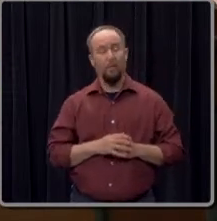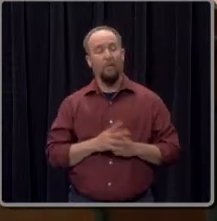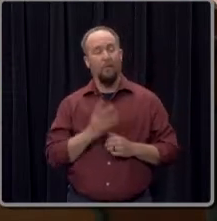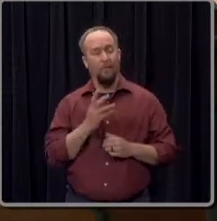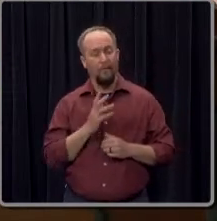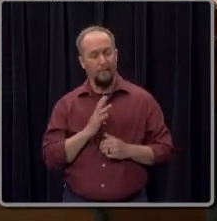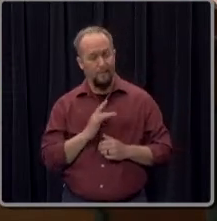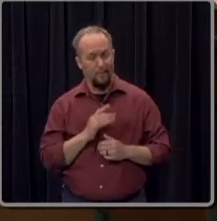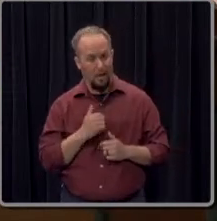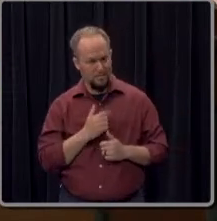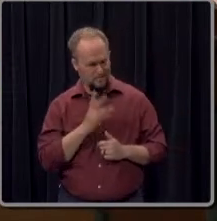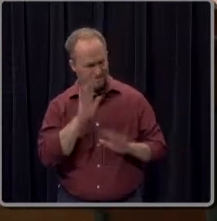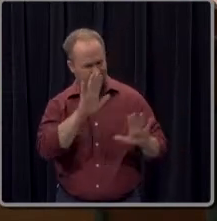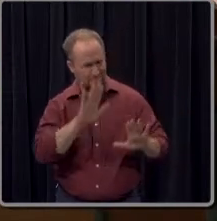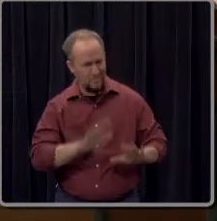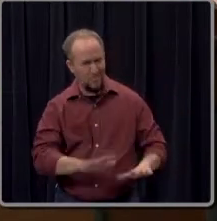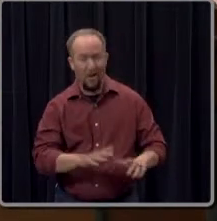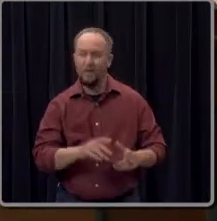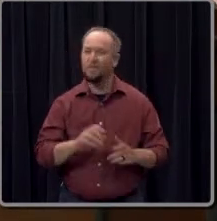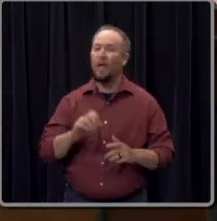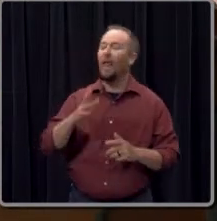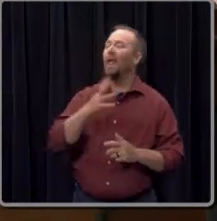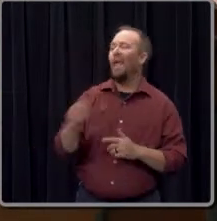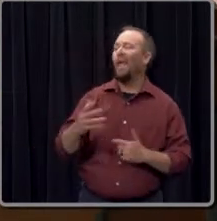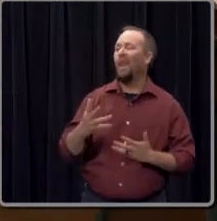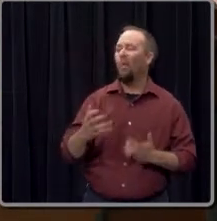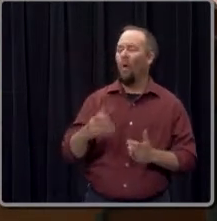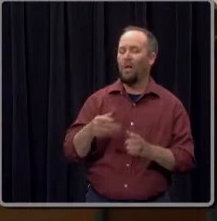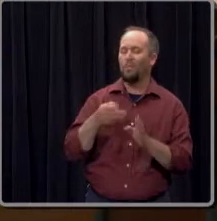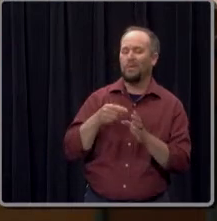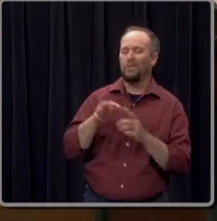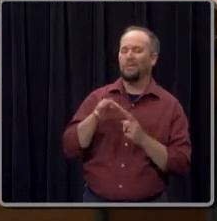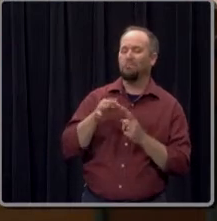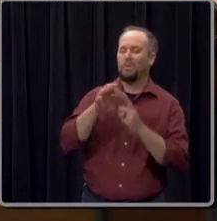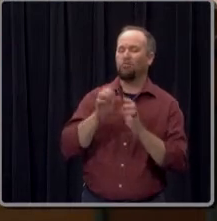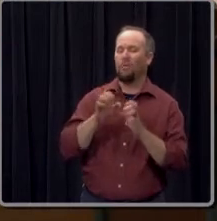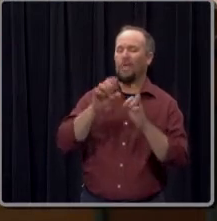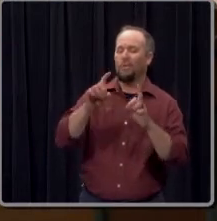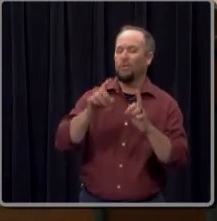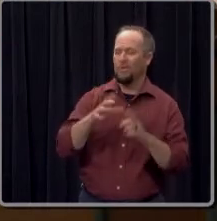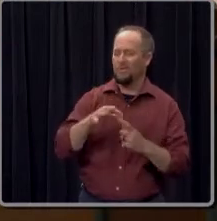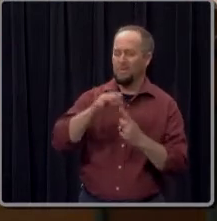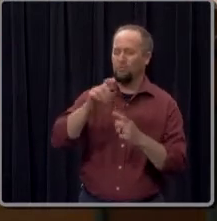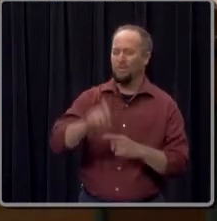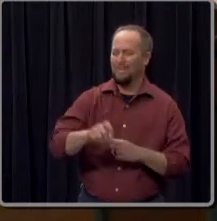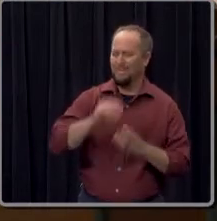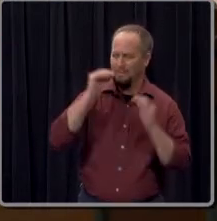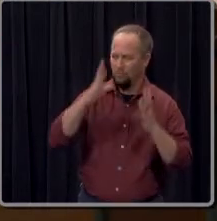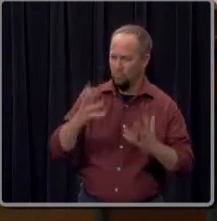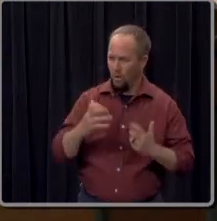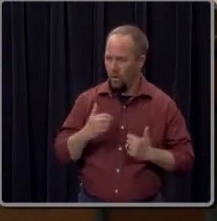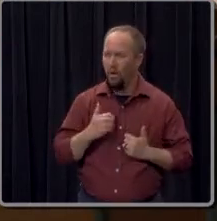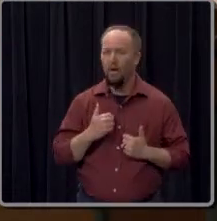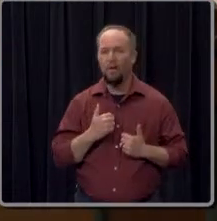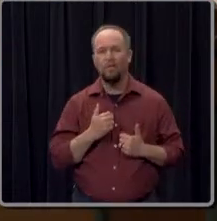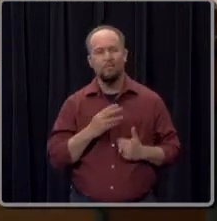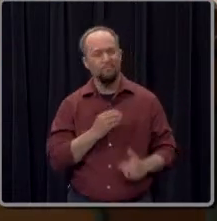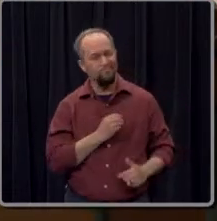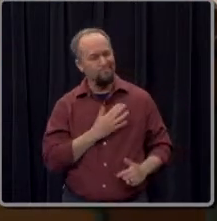And I said, "That's great." And she said, "And I want to be a special education, special needs teacher." And that